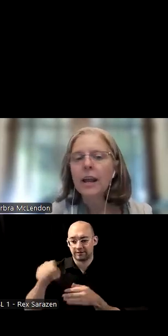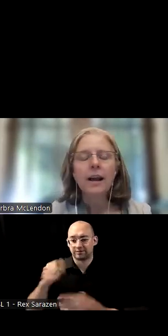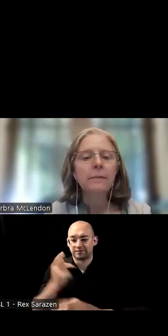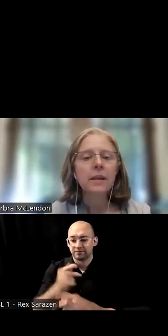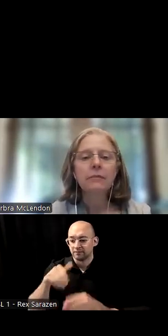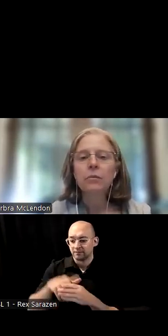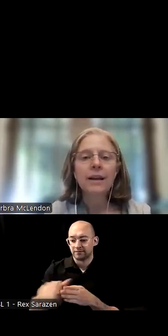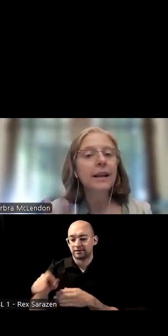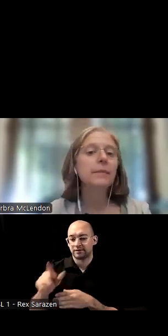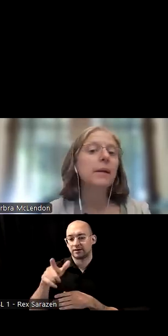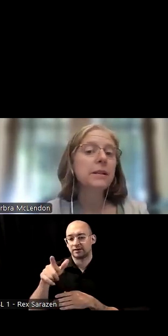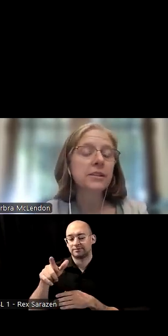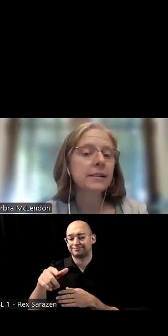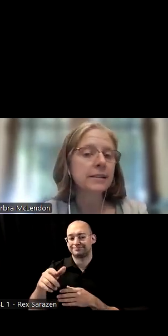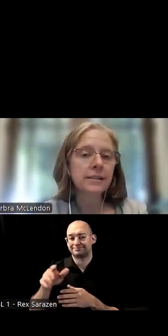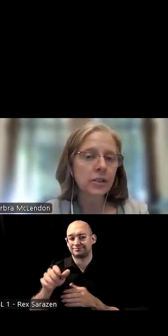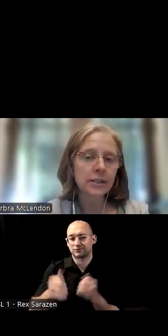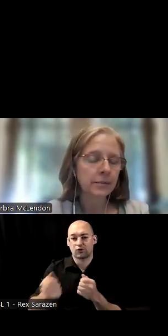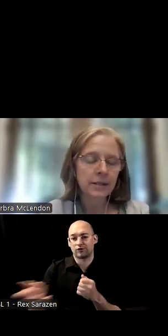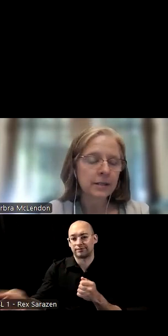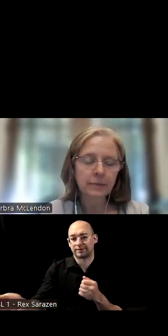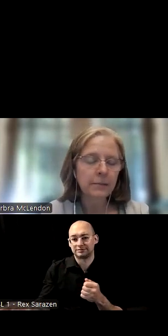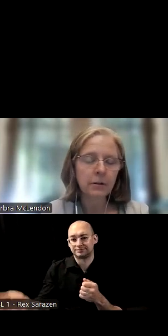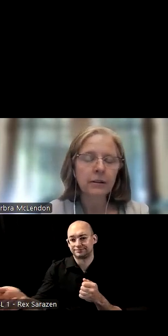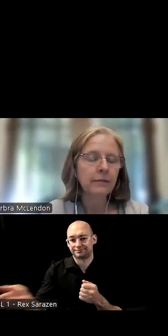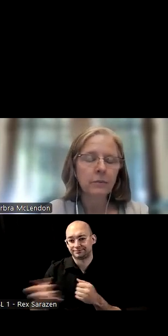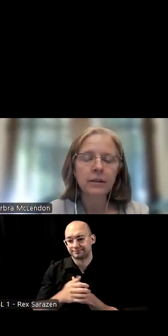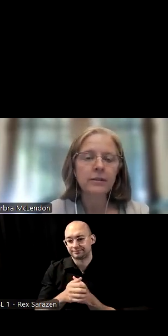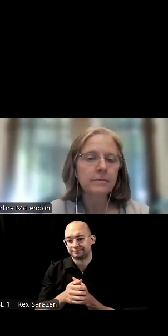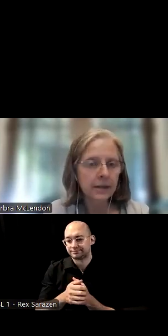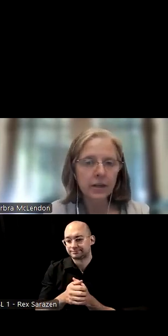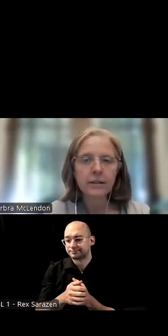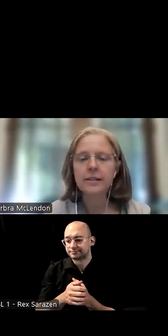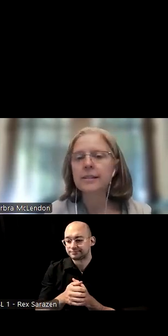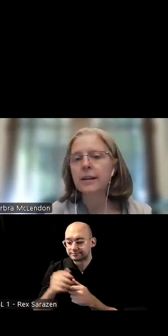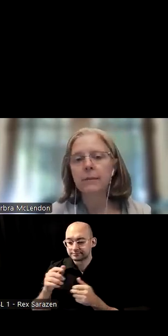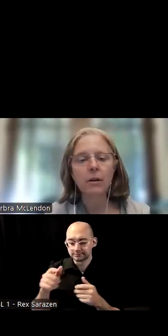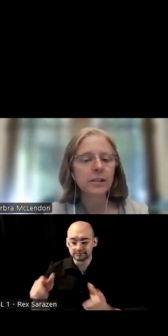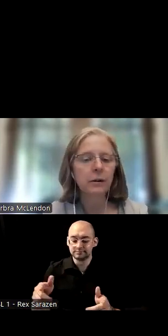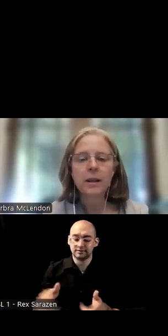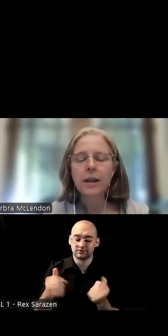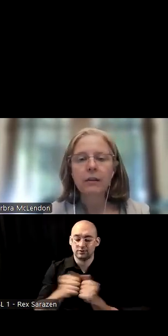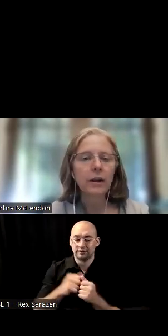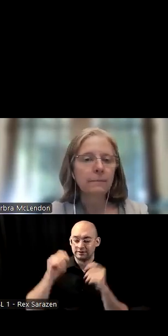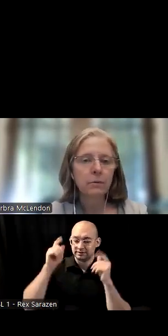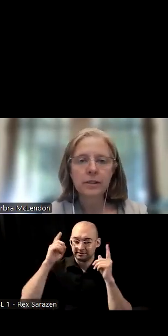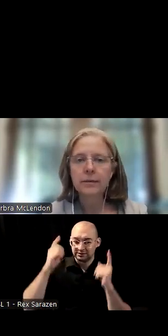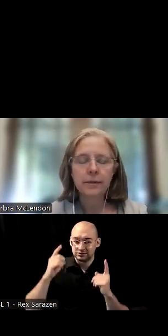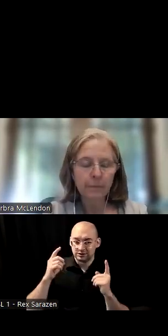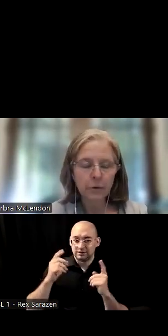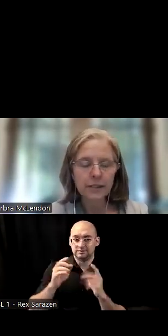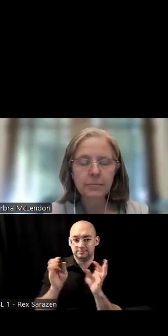car. If you, and let me just say, this is not just limited to people living with a dementia. This is also of great